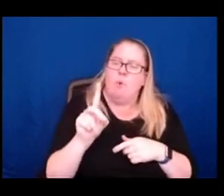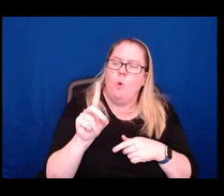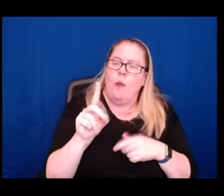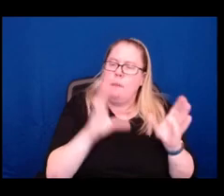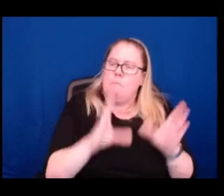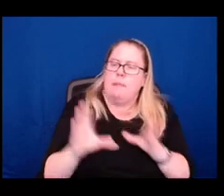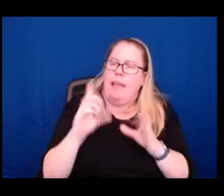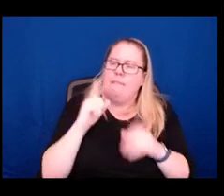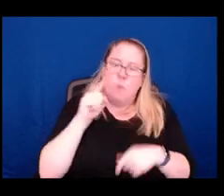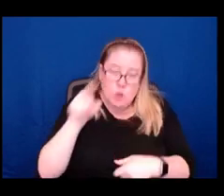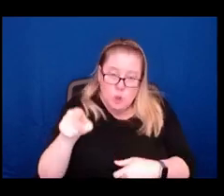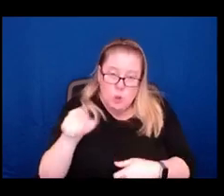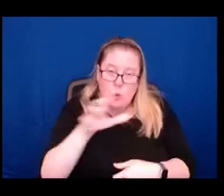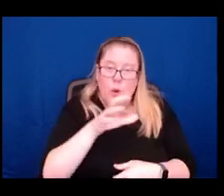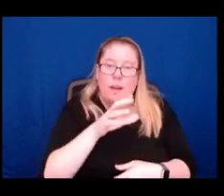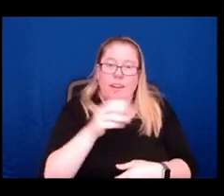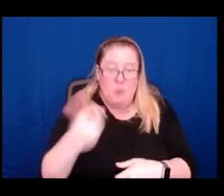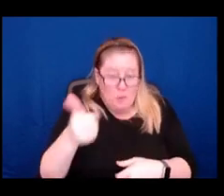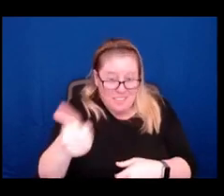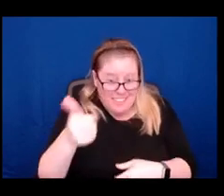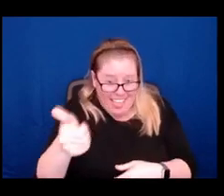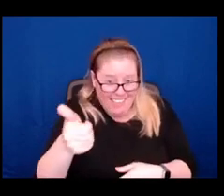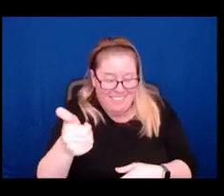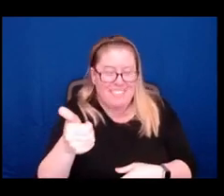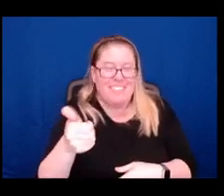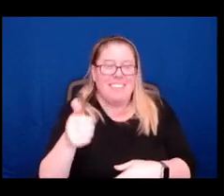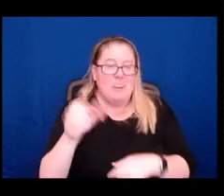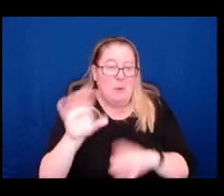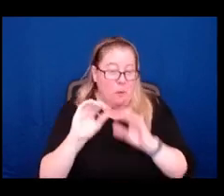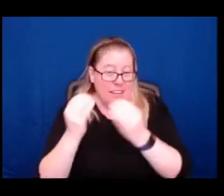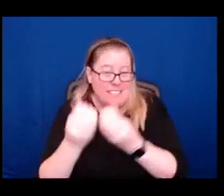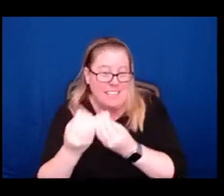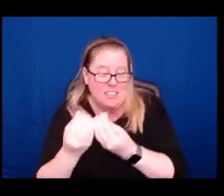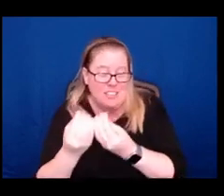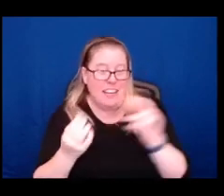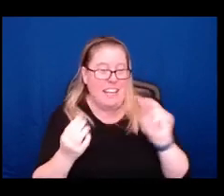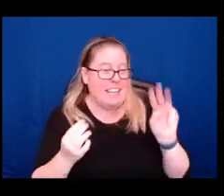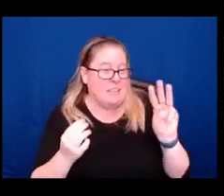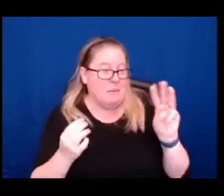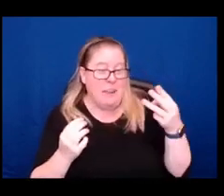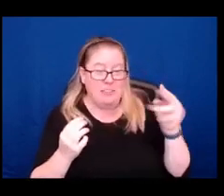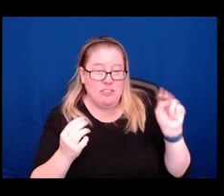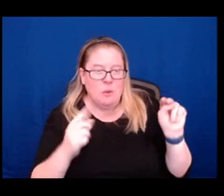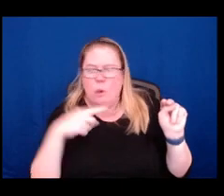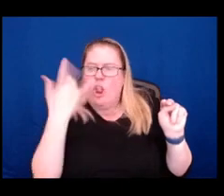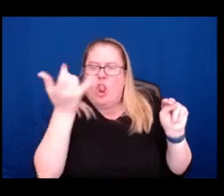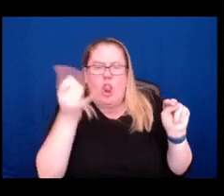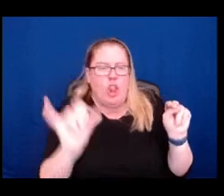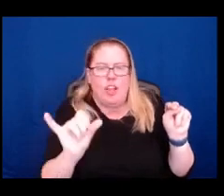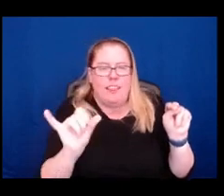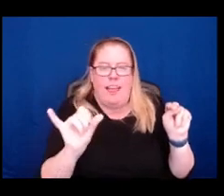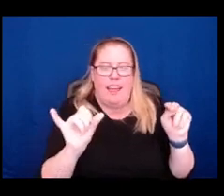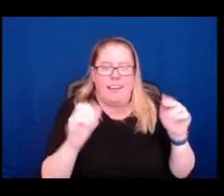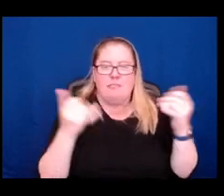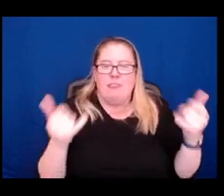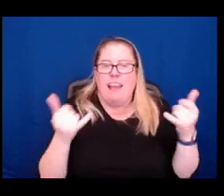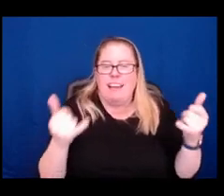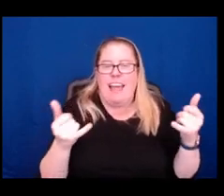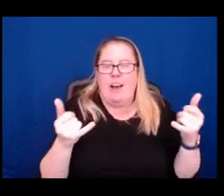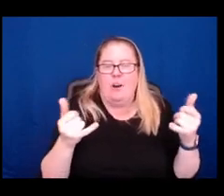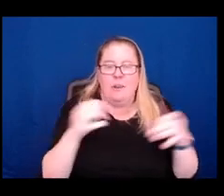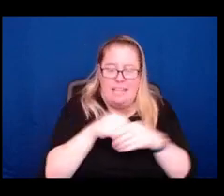you and for yourself, your own entrepreneur organization, and also for NWHN? What does that look like to